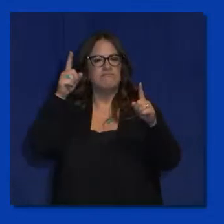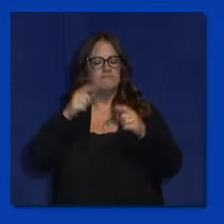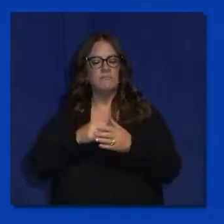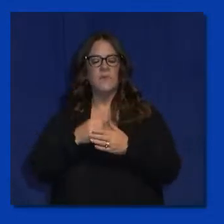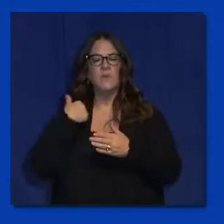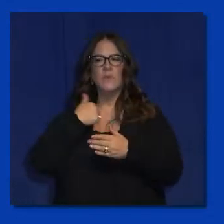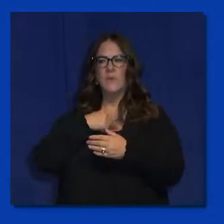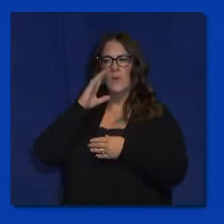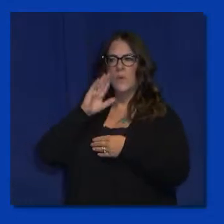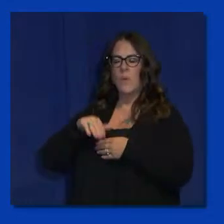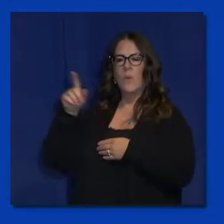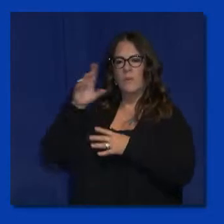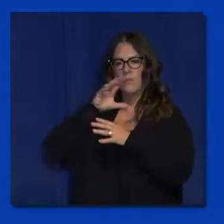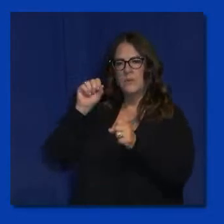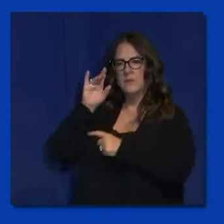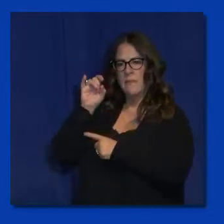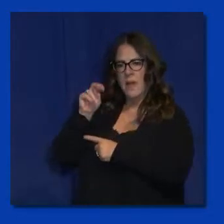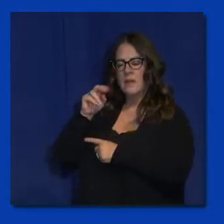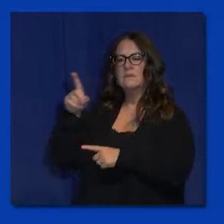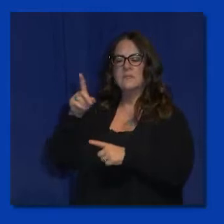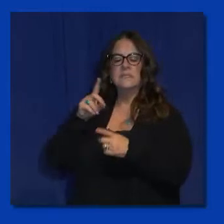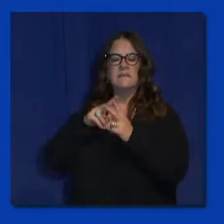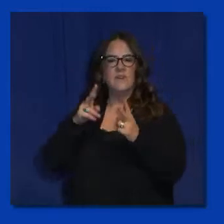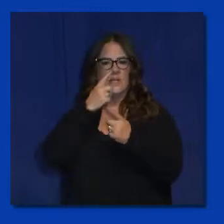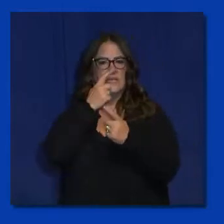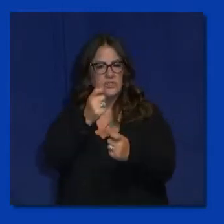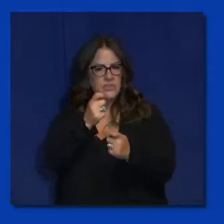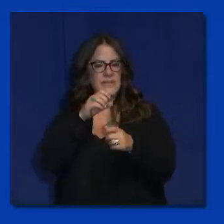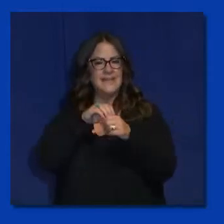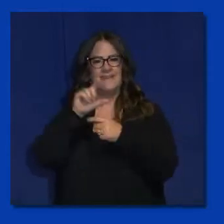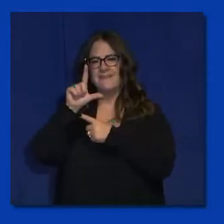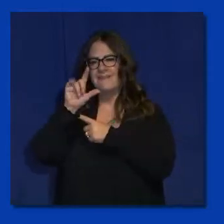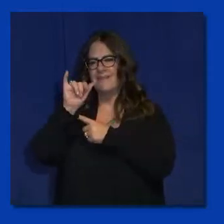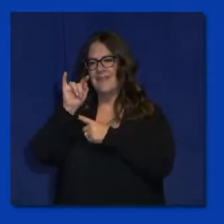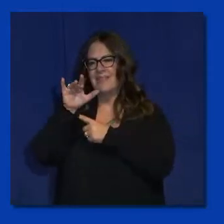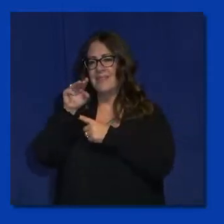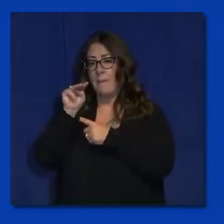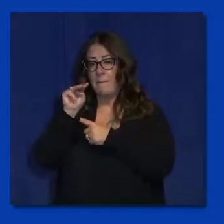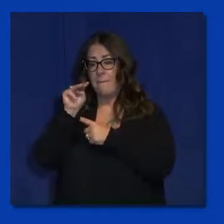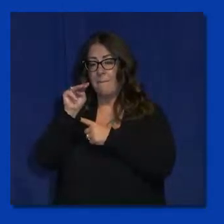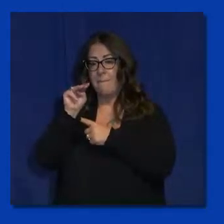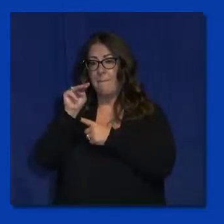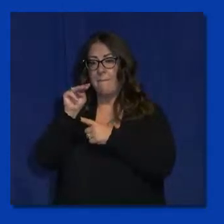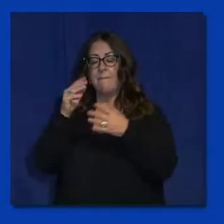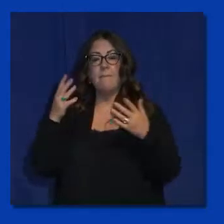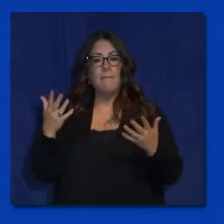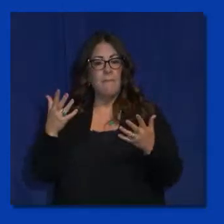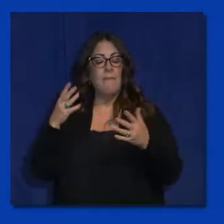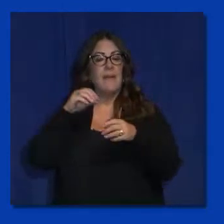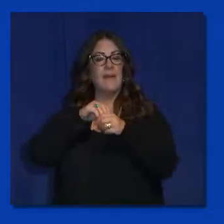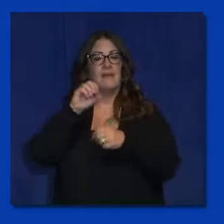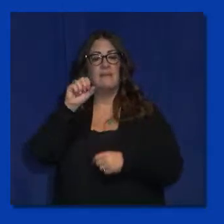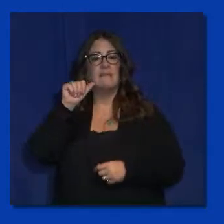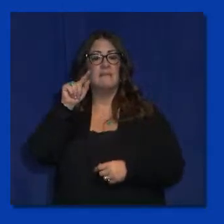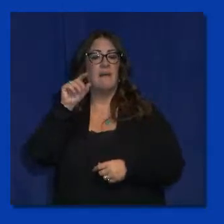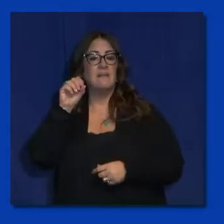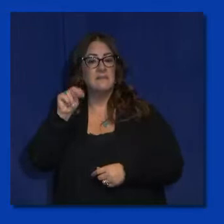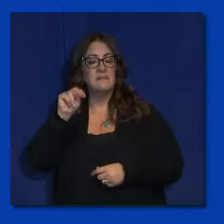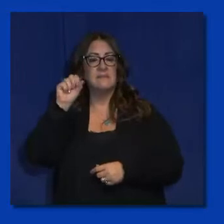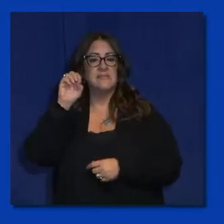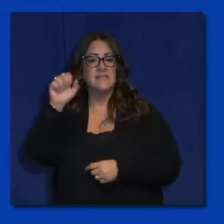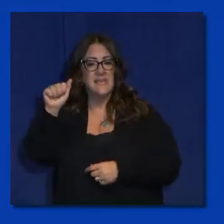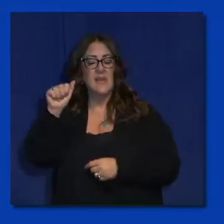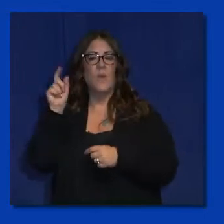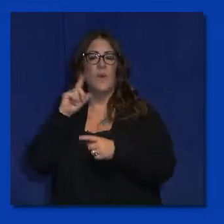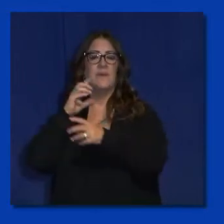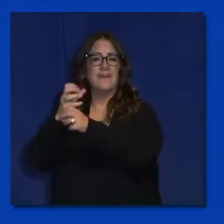President Biden, who's actively taking a personal interest in lithium extraction in and around the Salton Sea. I want to thank Eddie Garcia and